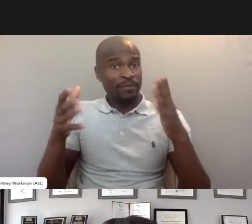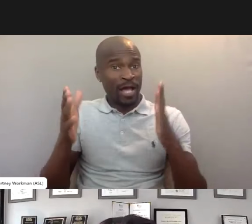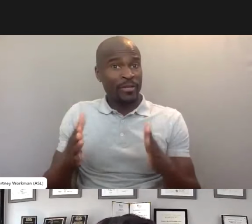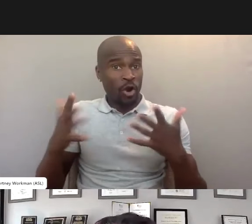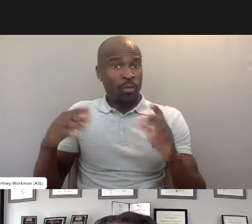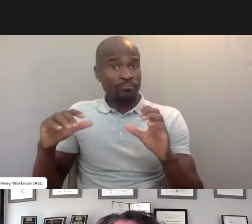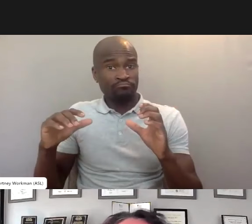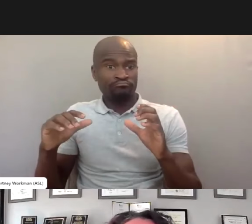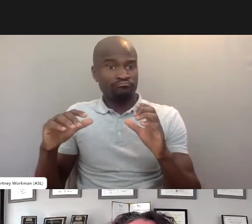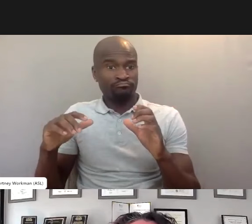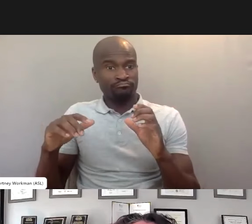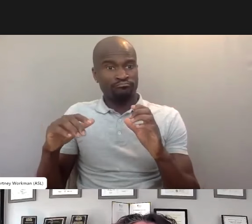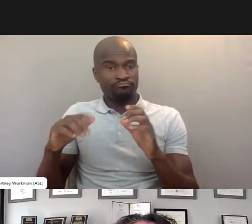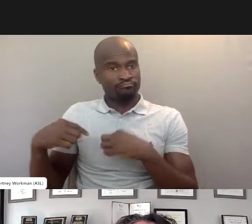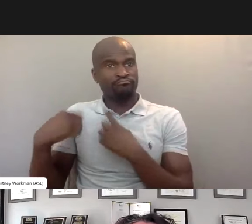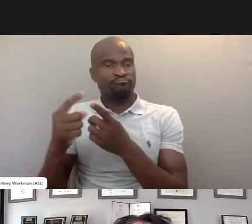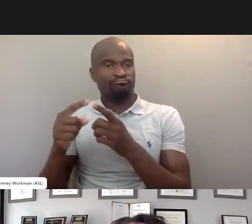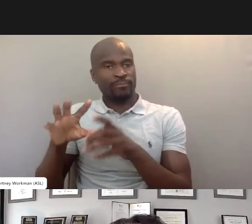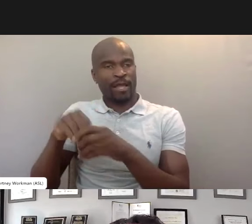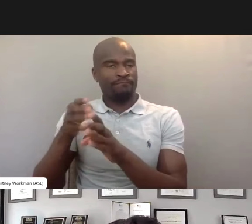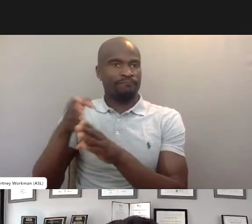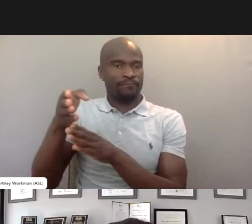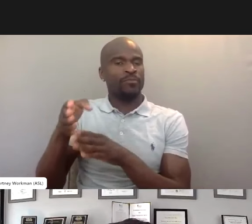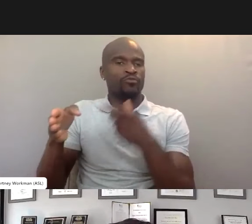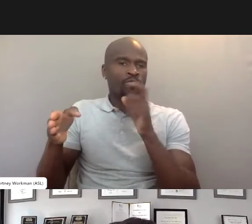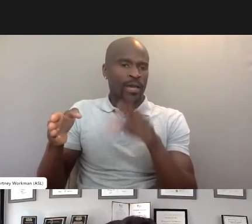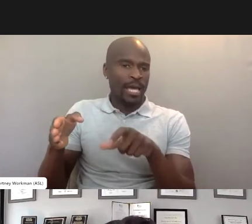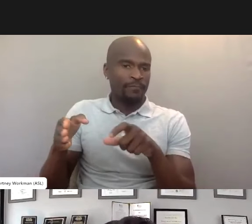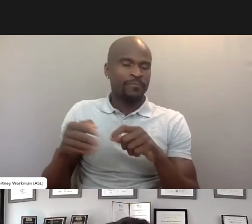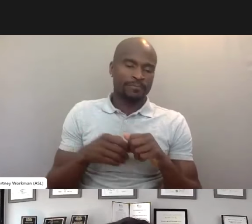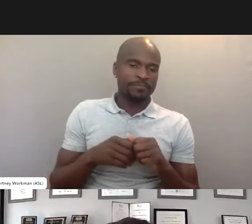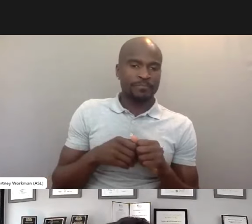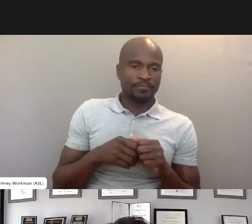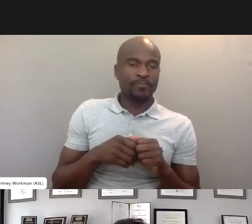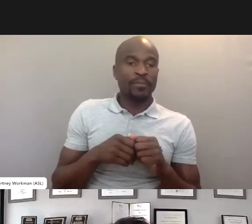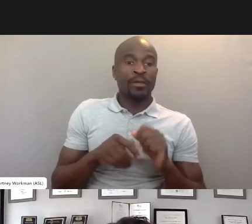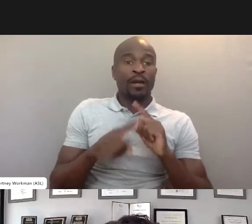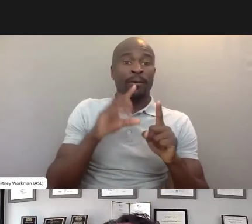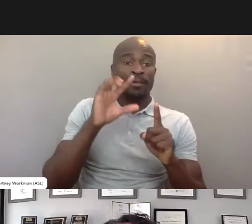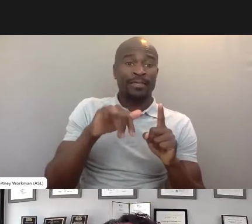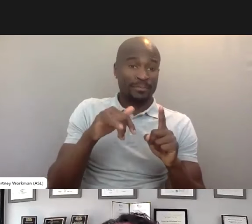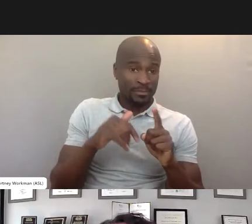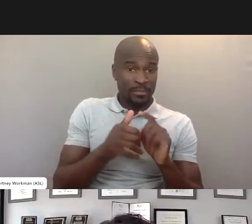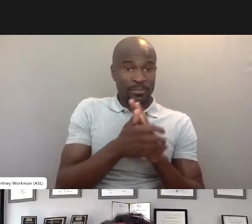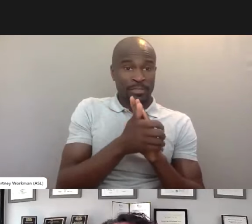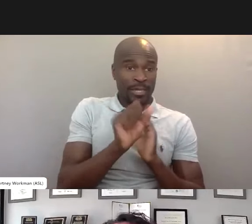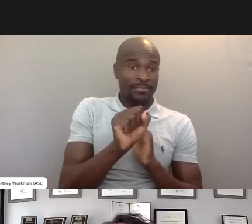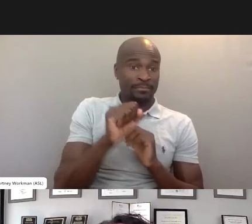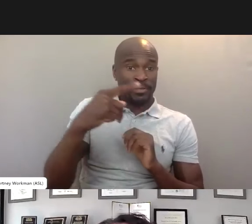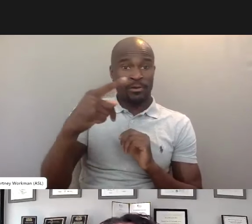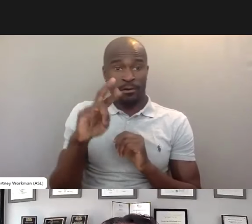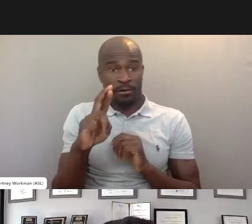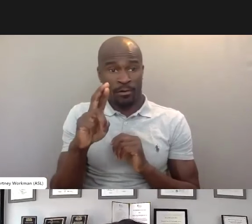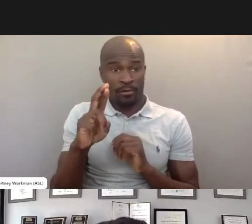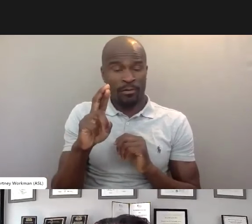using SPR skills. The purpose is really to identify some needs immediately and teach perhaps some skills that we